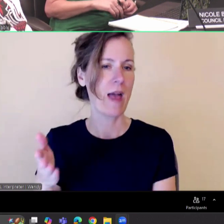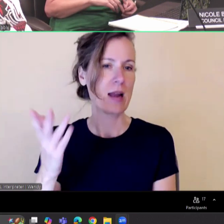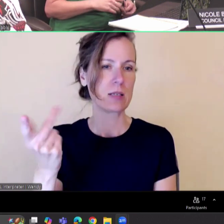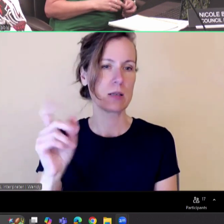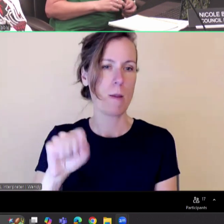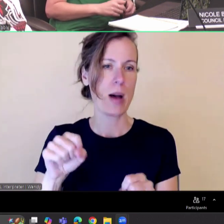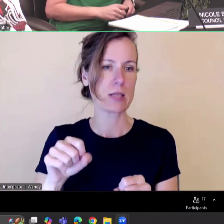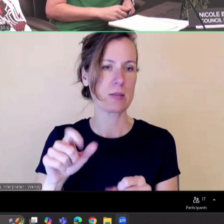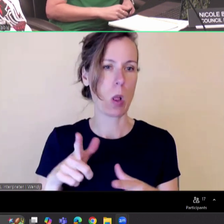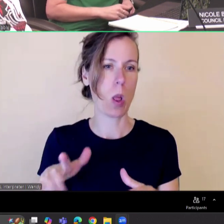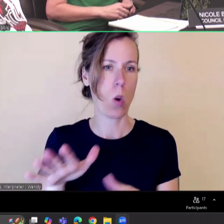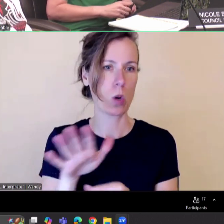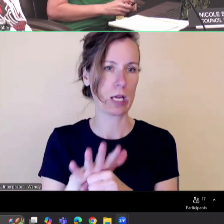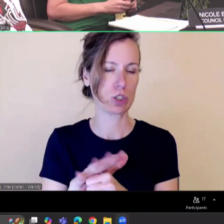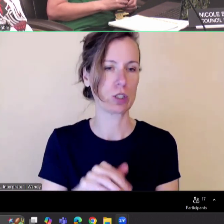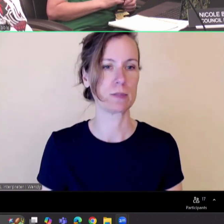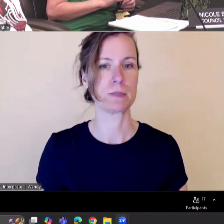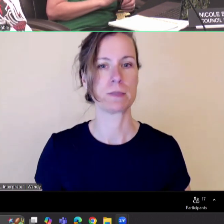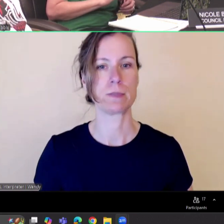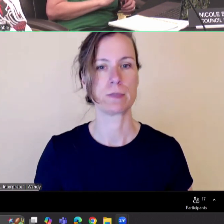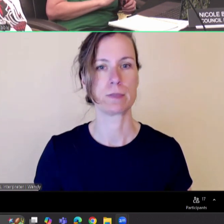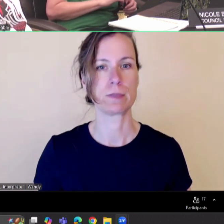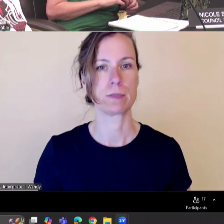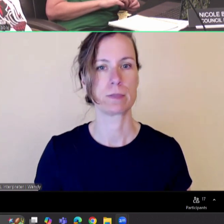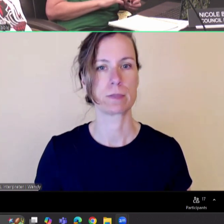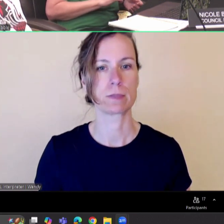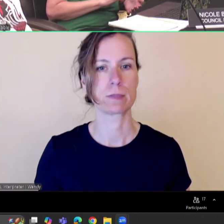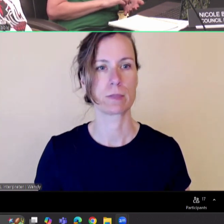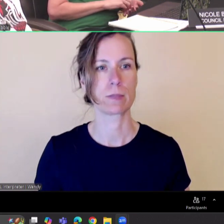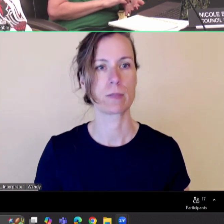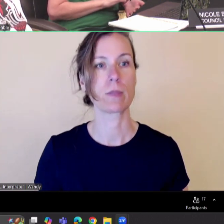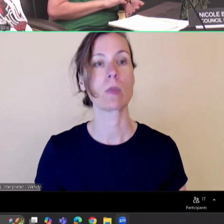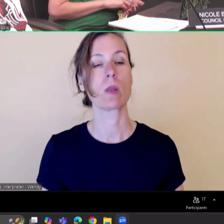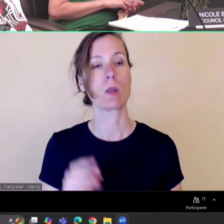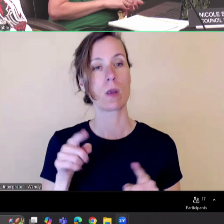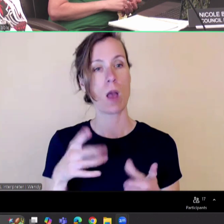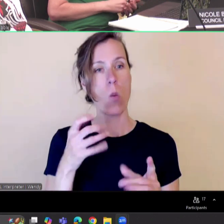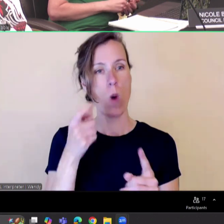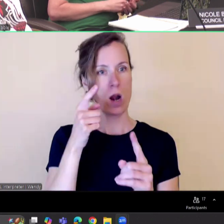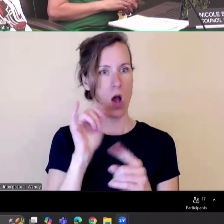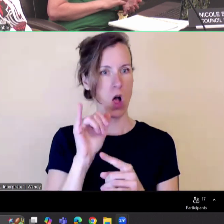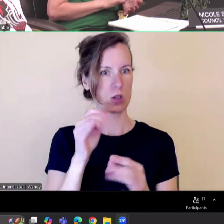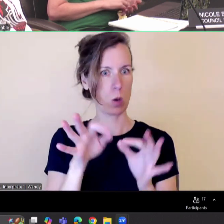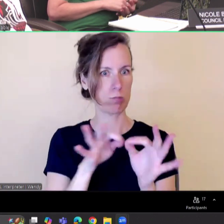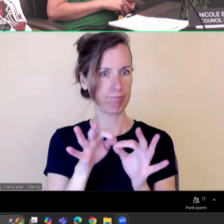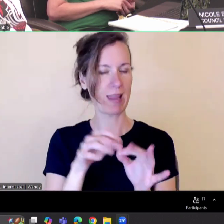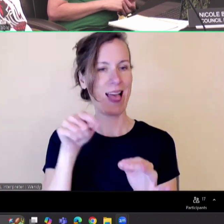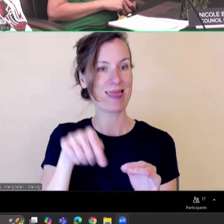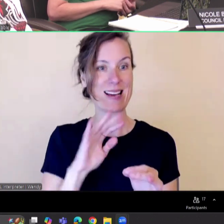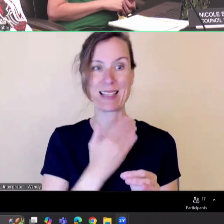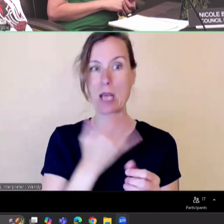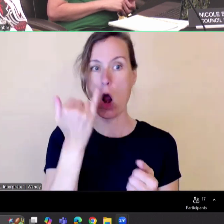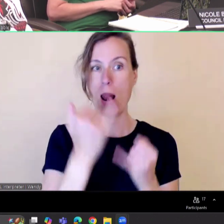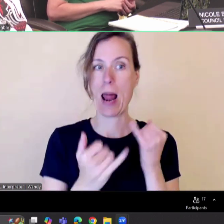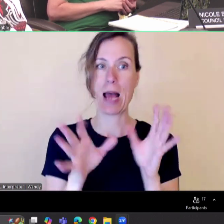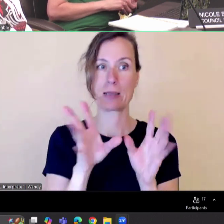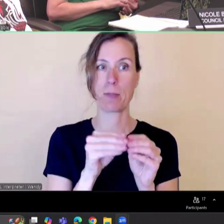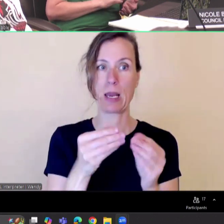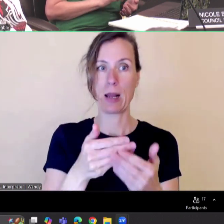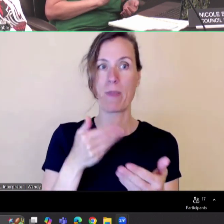I wanted to note is that this is our last meeting before Election Day.